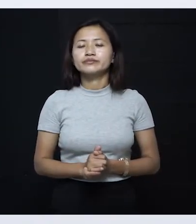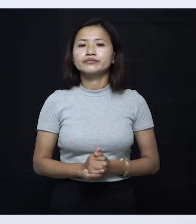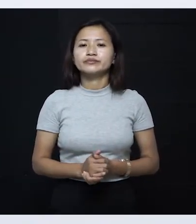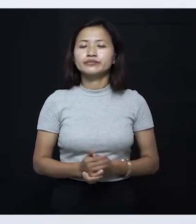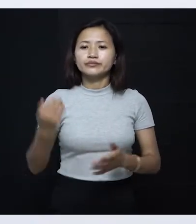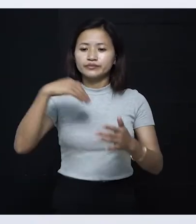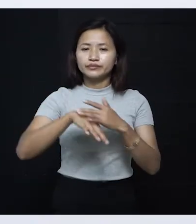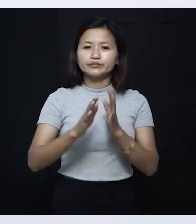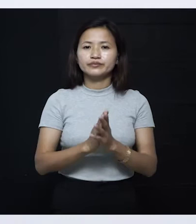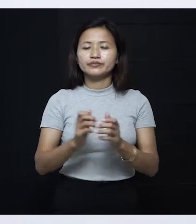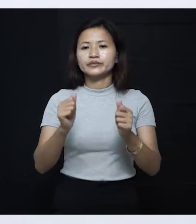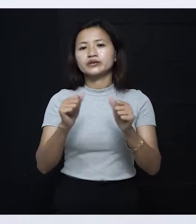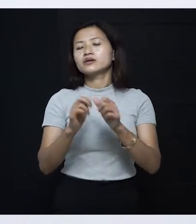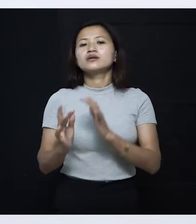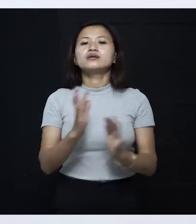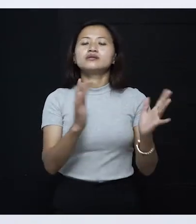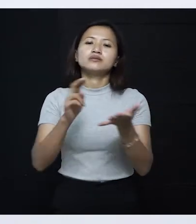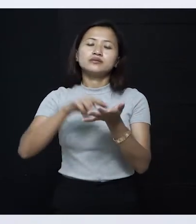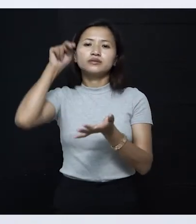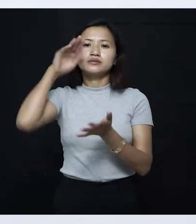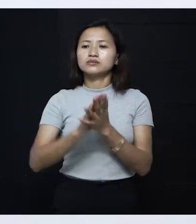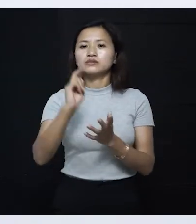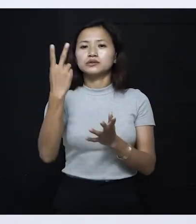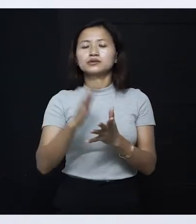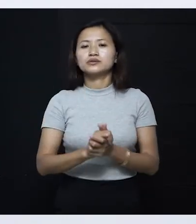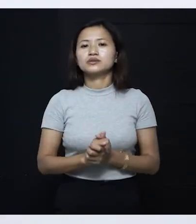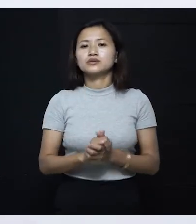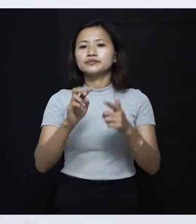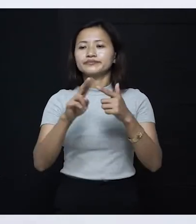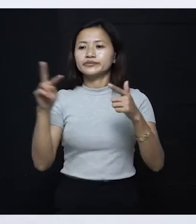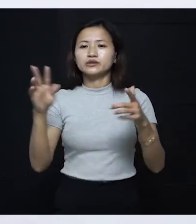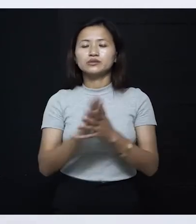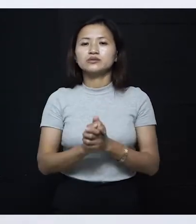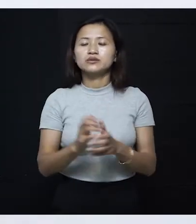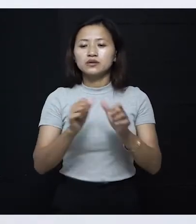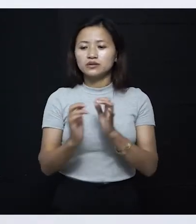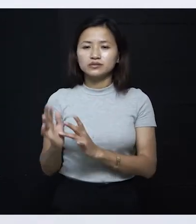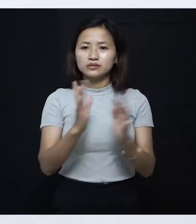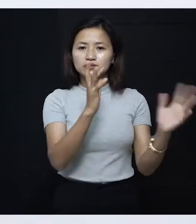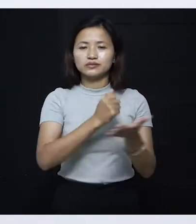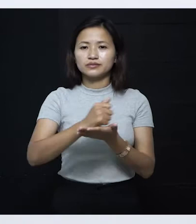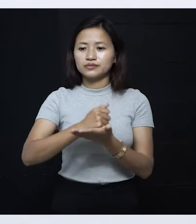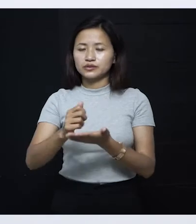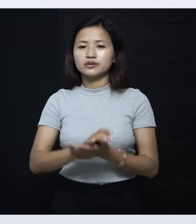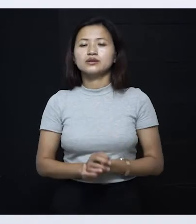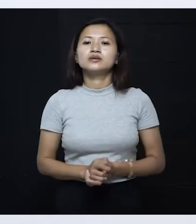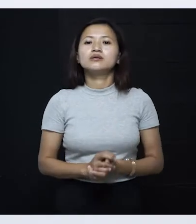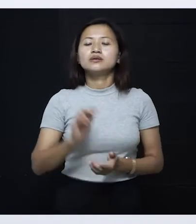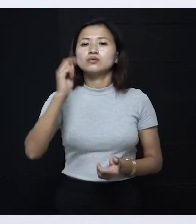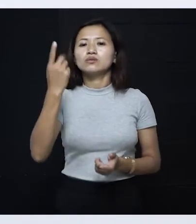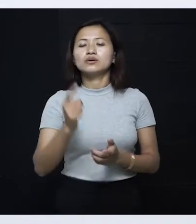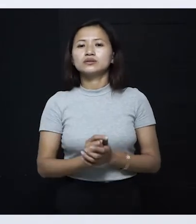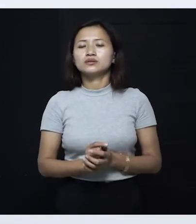in the agriculture of Nagaland, there are two types of agriculture that are practiced in Nagaland.